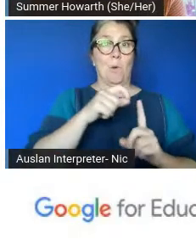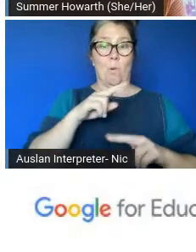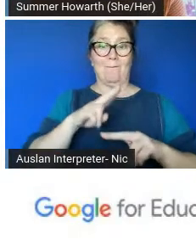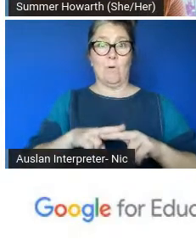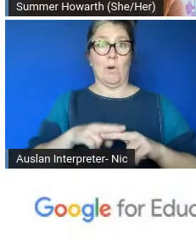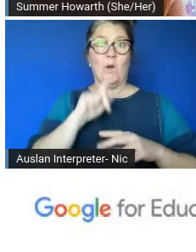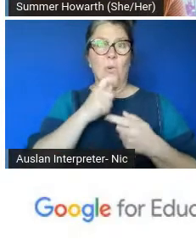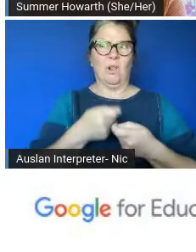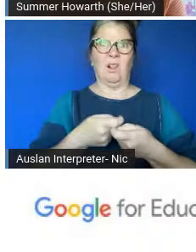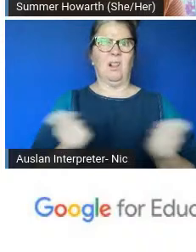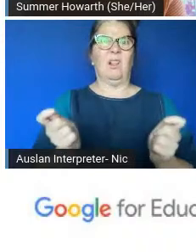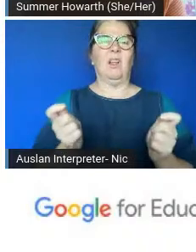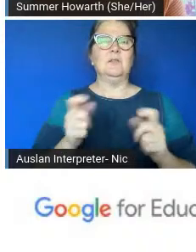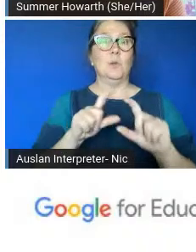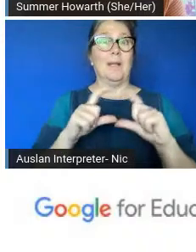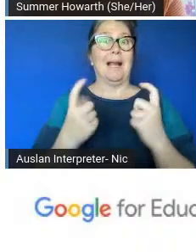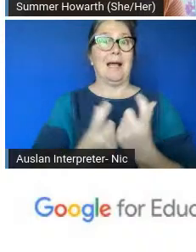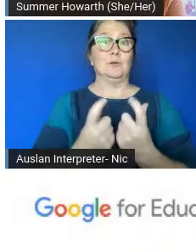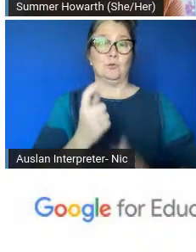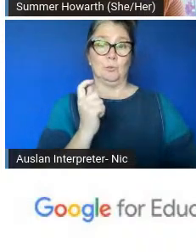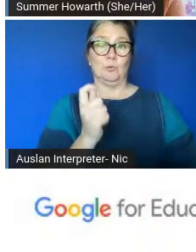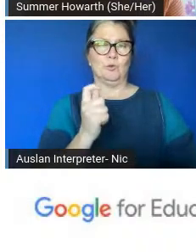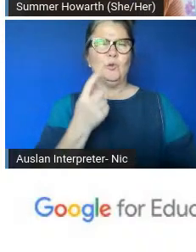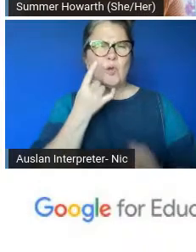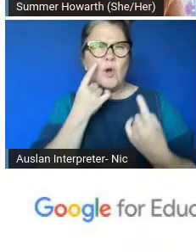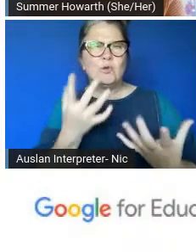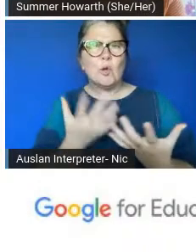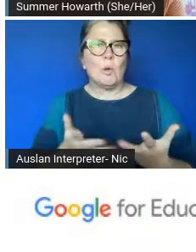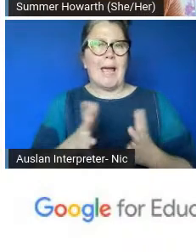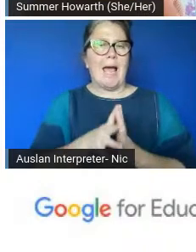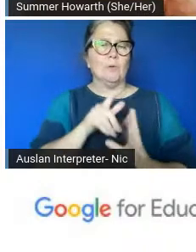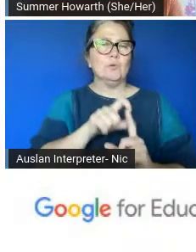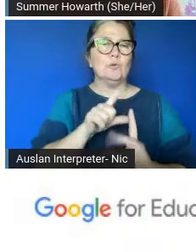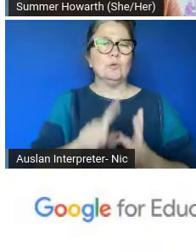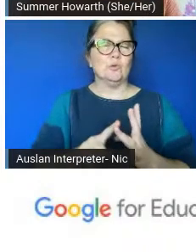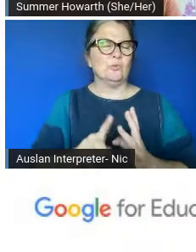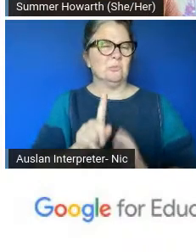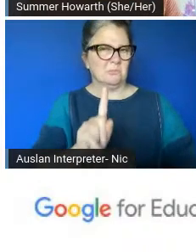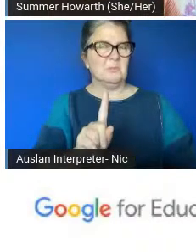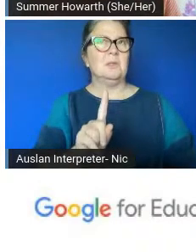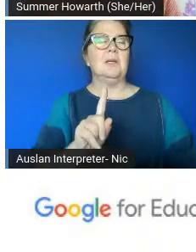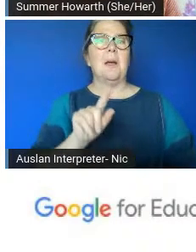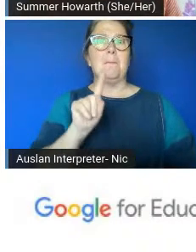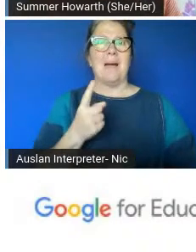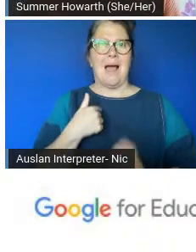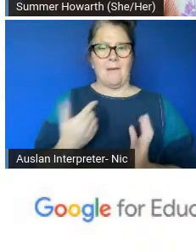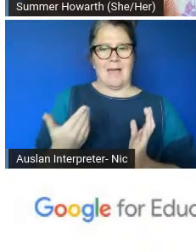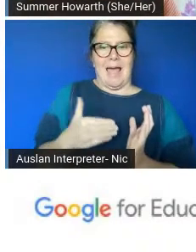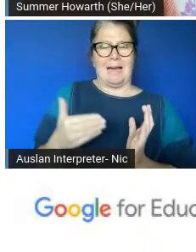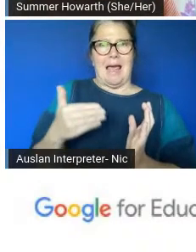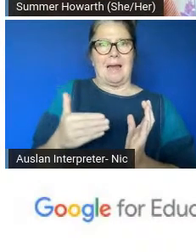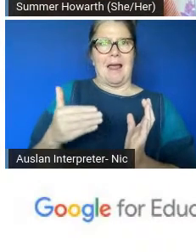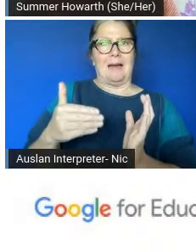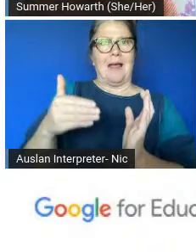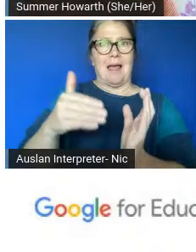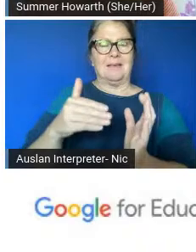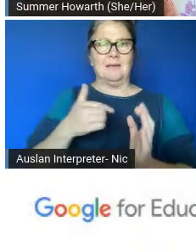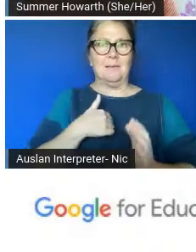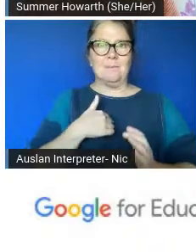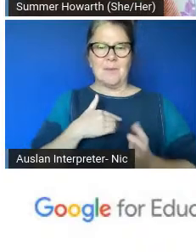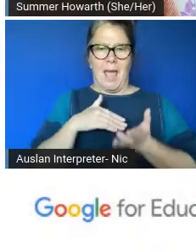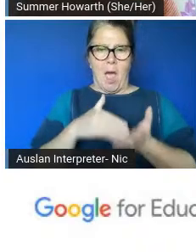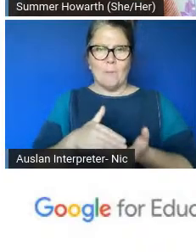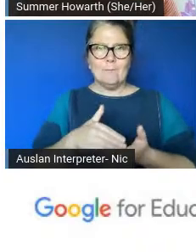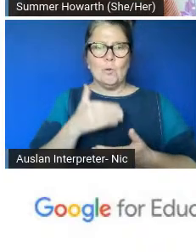Classroom in a tick. And I'm going to show you how to do that. I've built in pieces which are really helpful stepping stones in